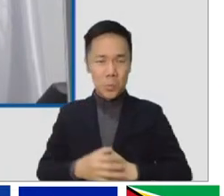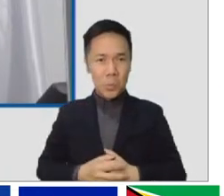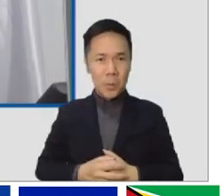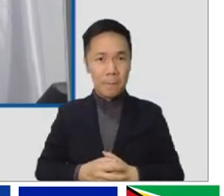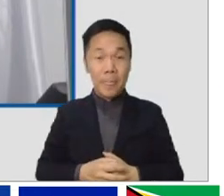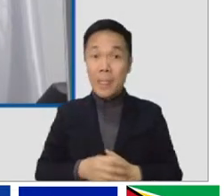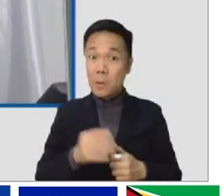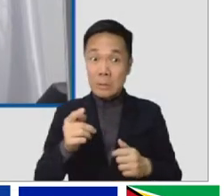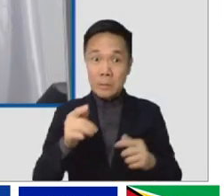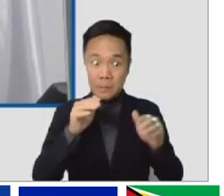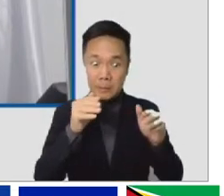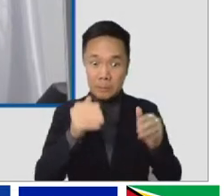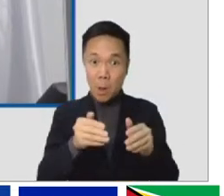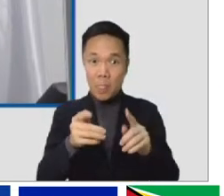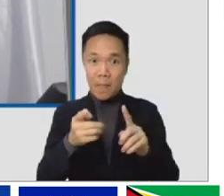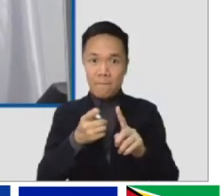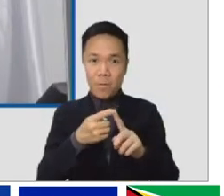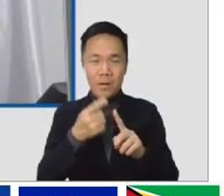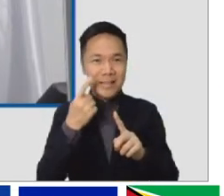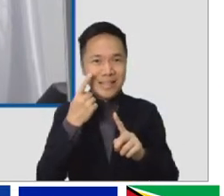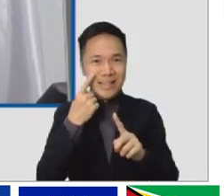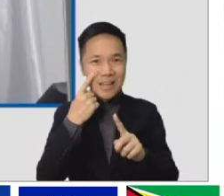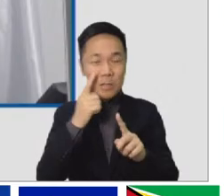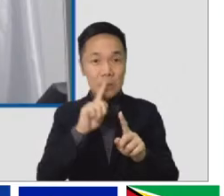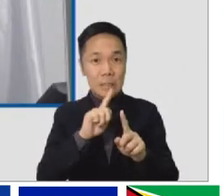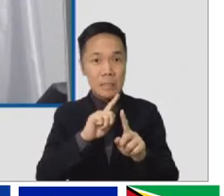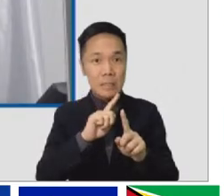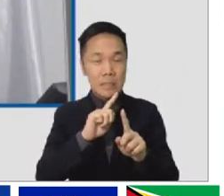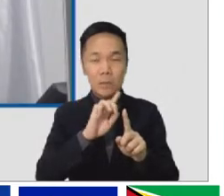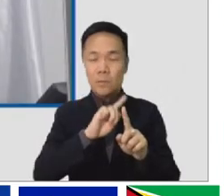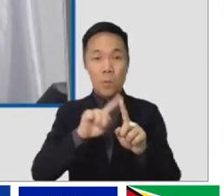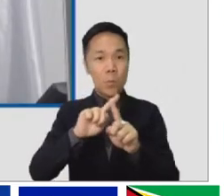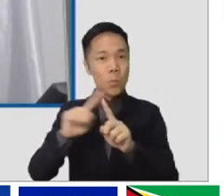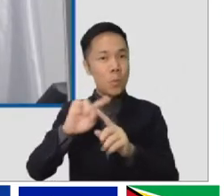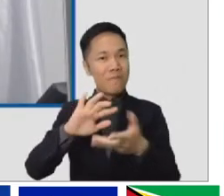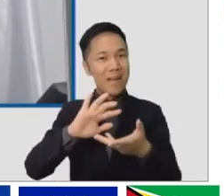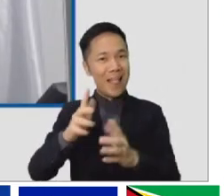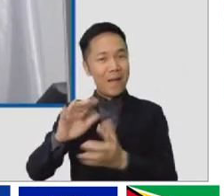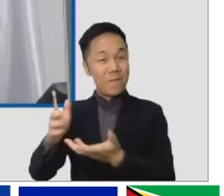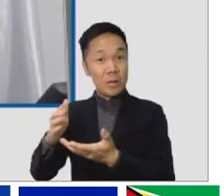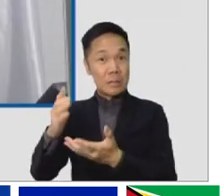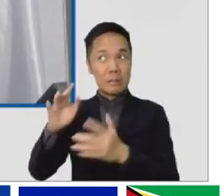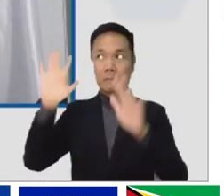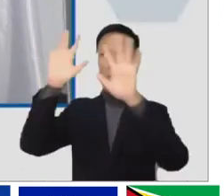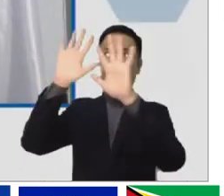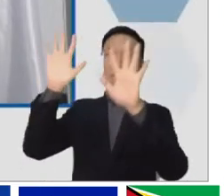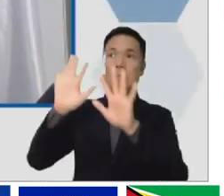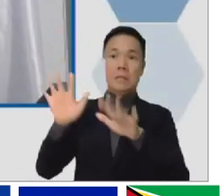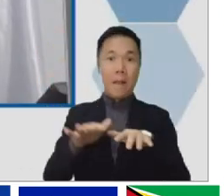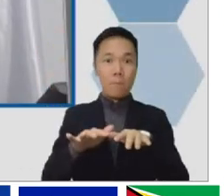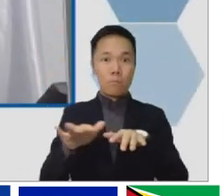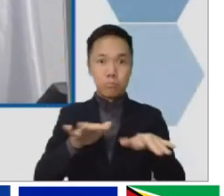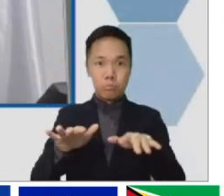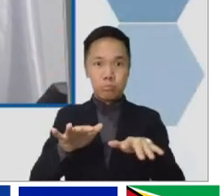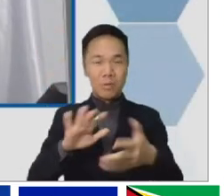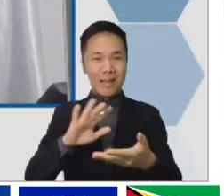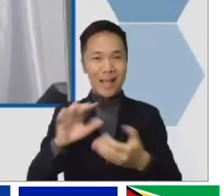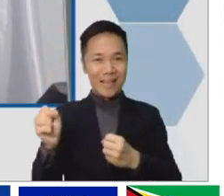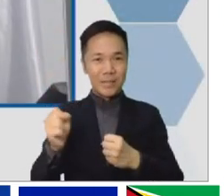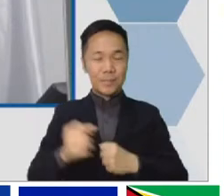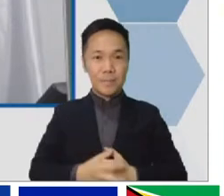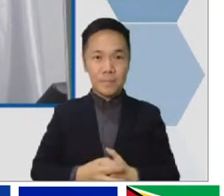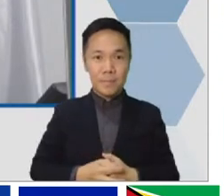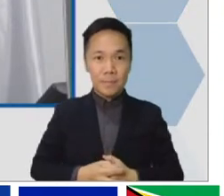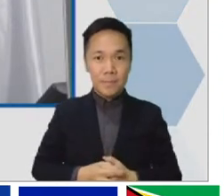the hazards, meteorological and climate hazards. I would like to tell you that we are